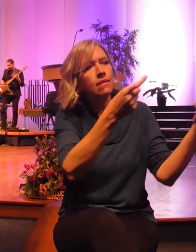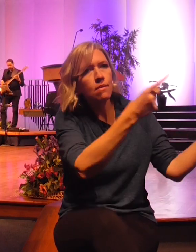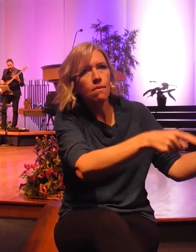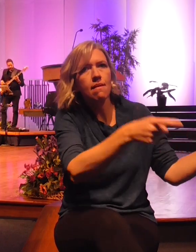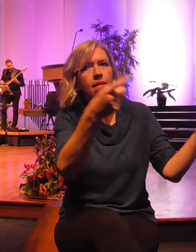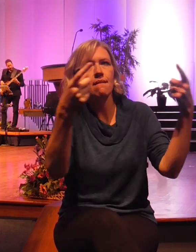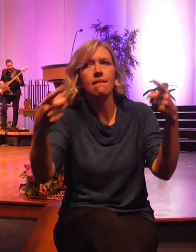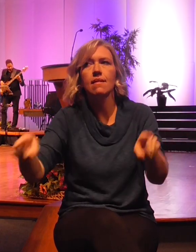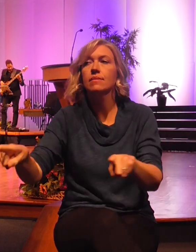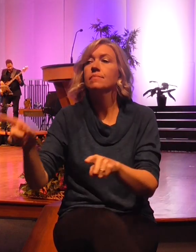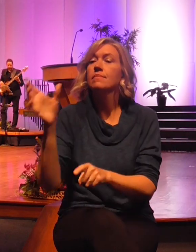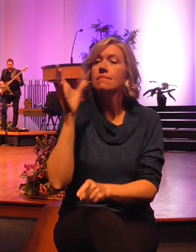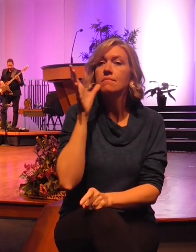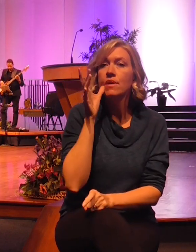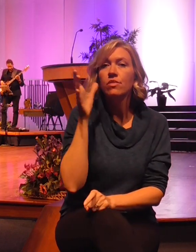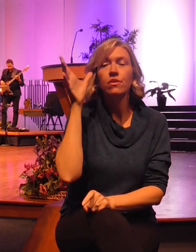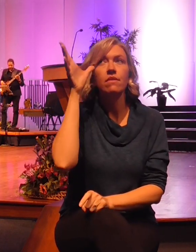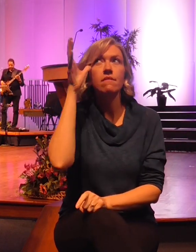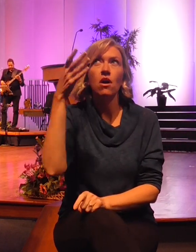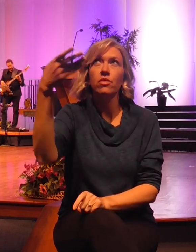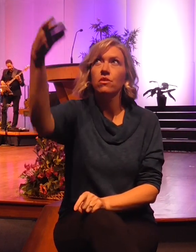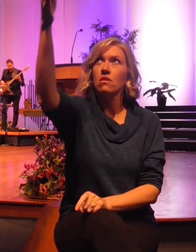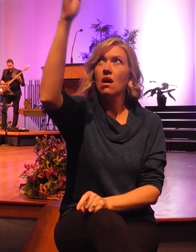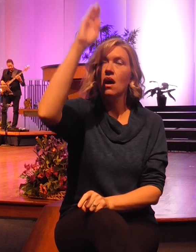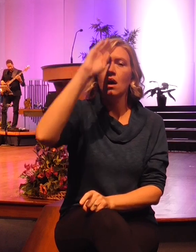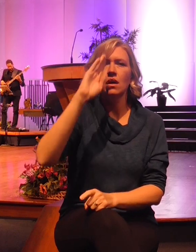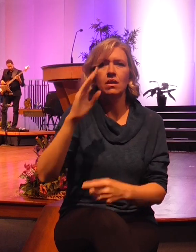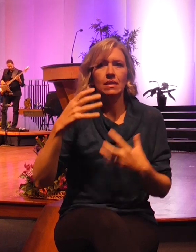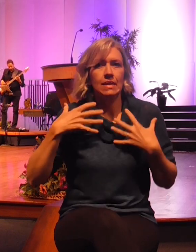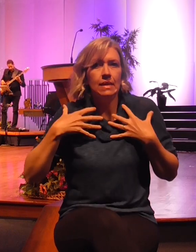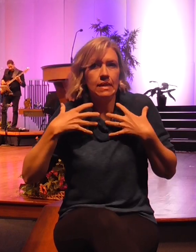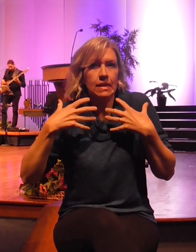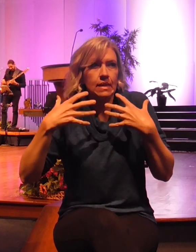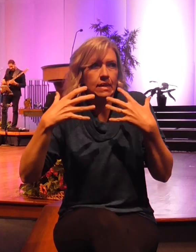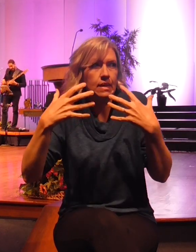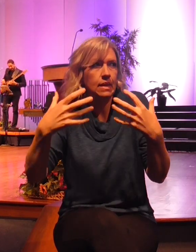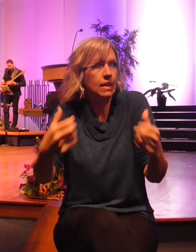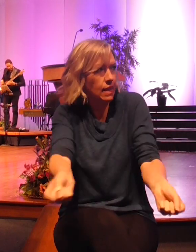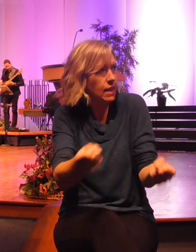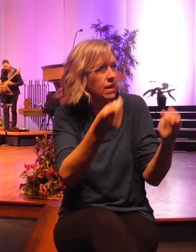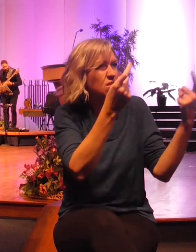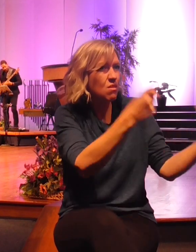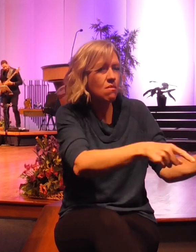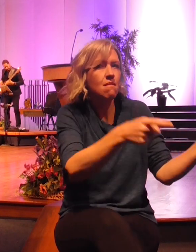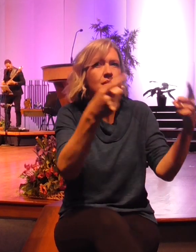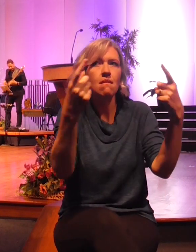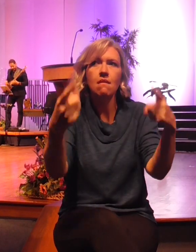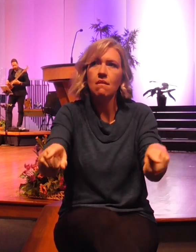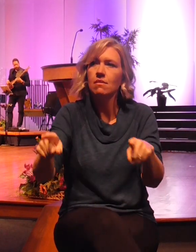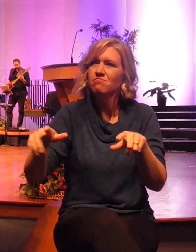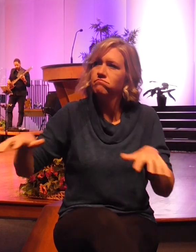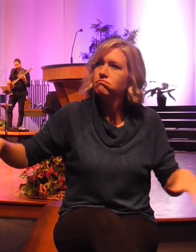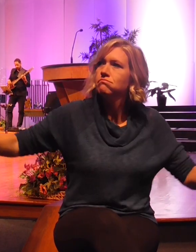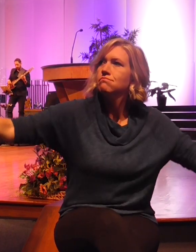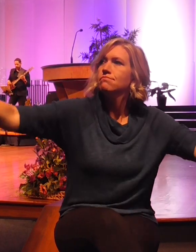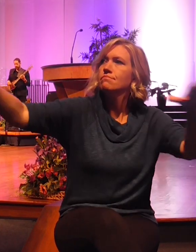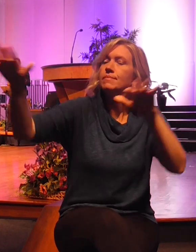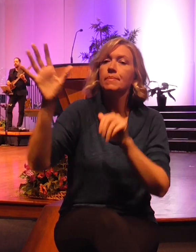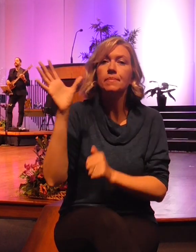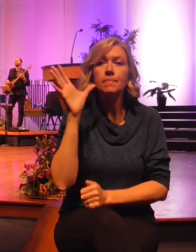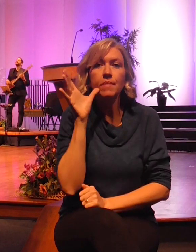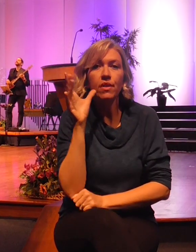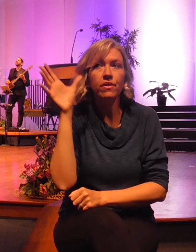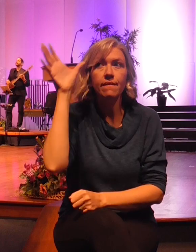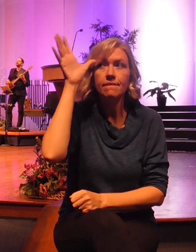on. Mother, Father, God, there's a healing going on. Mother,